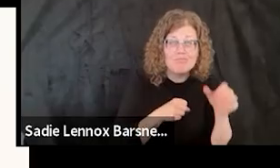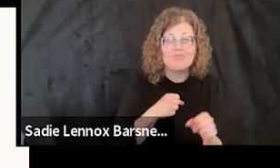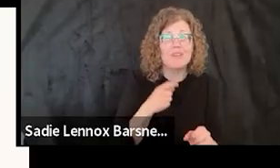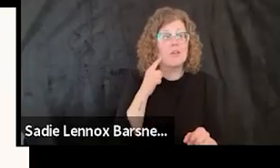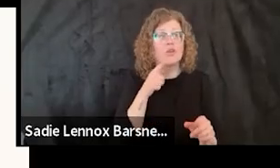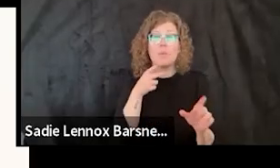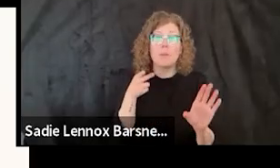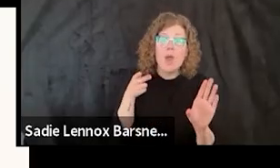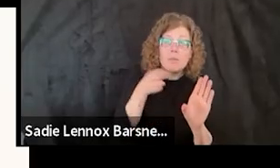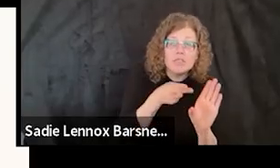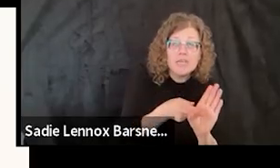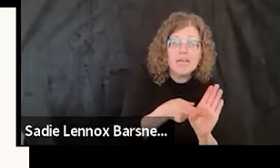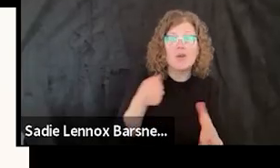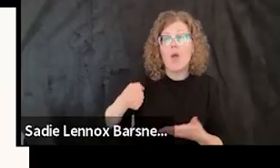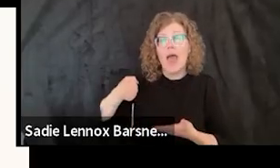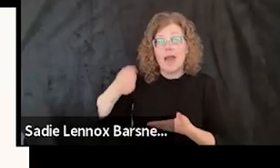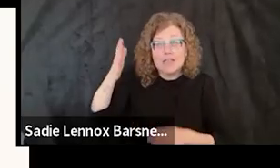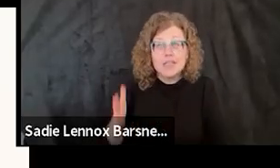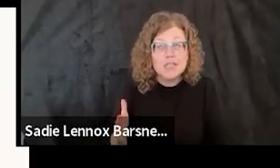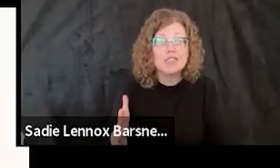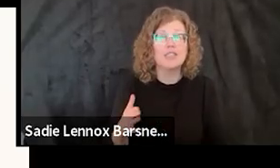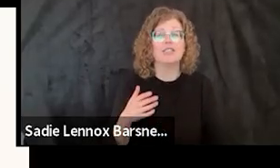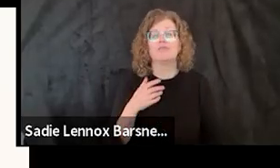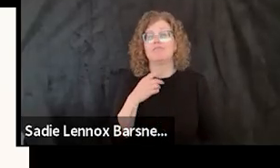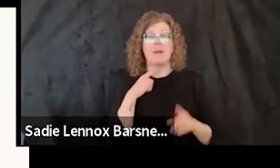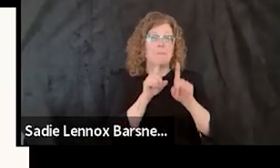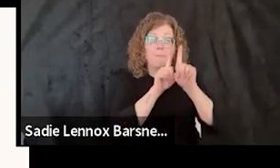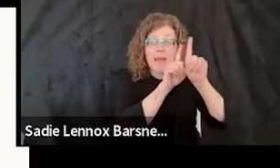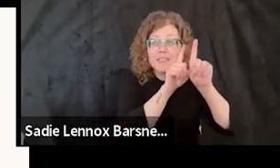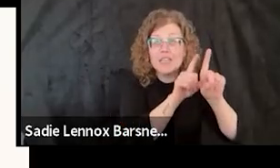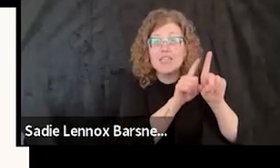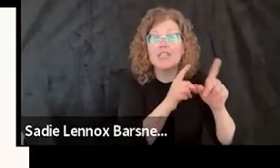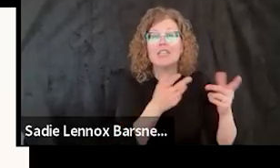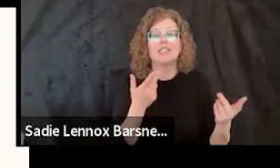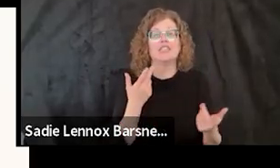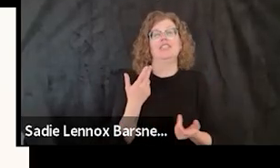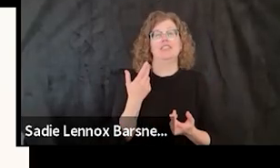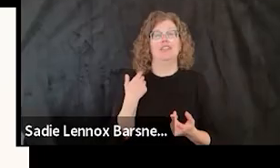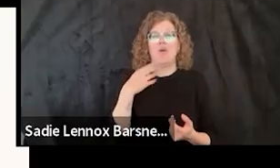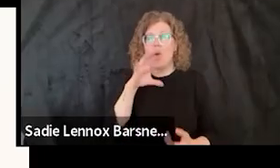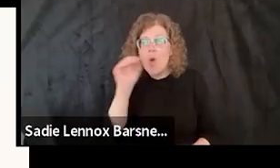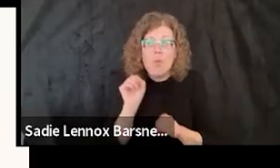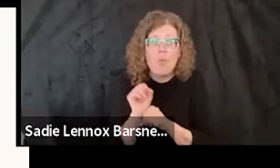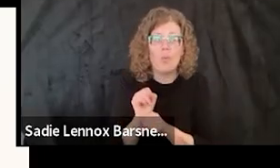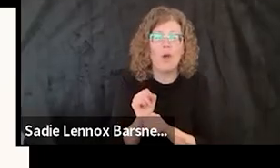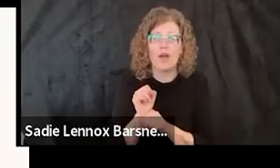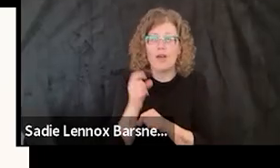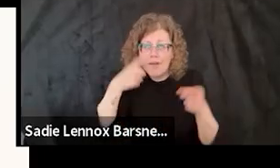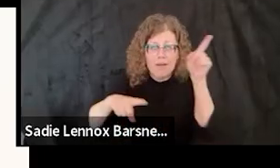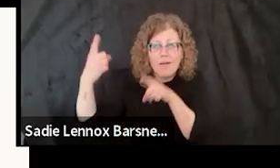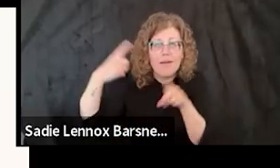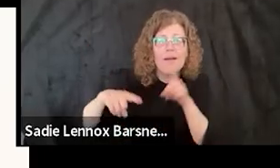keepers, mentors, collaborators, and more. Artist fees,